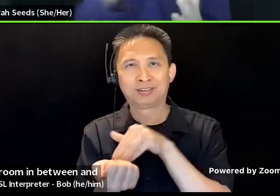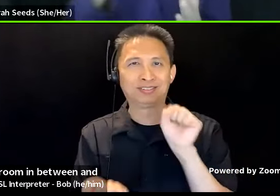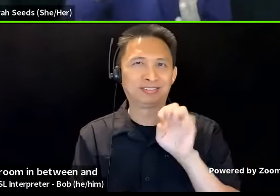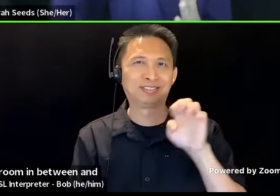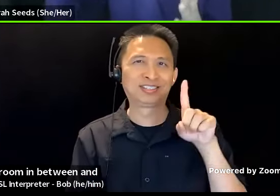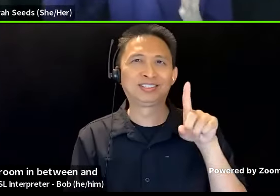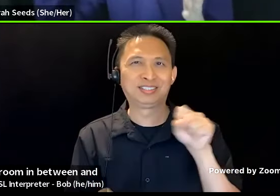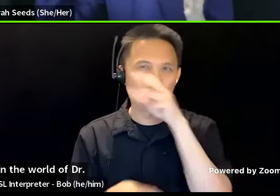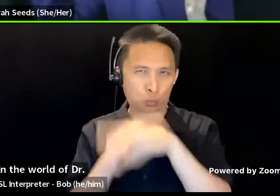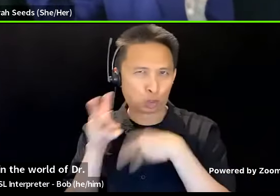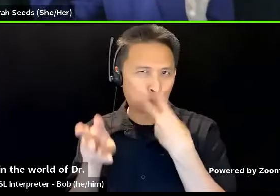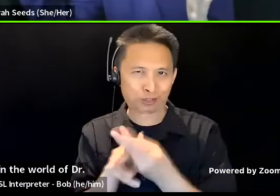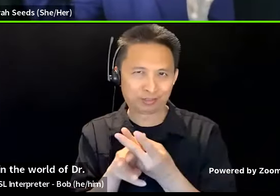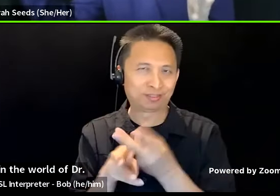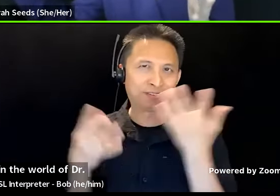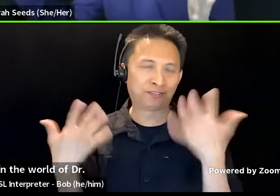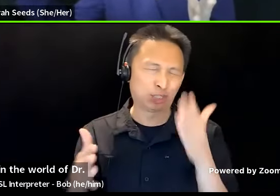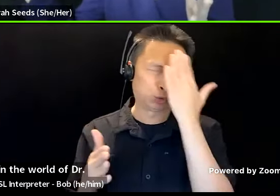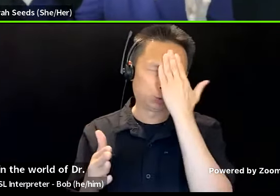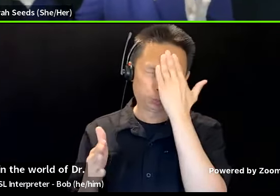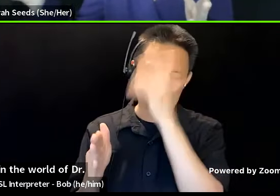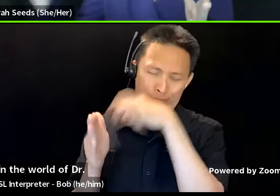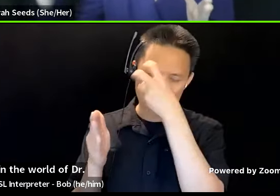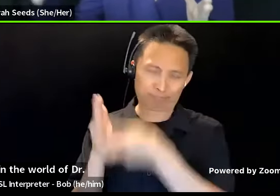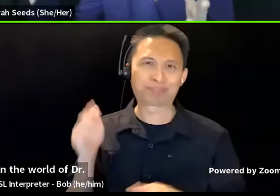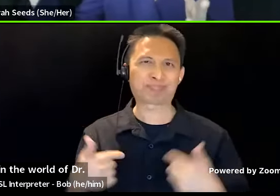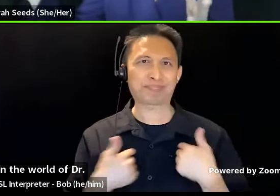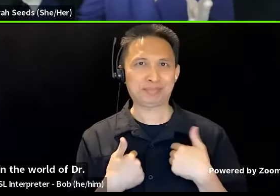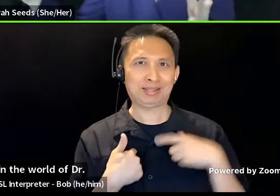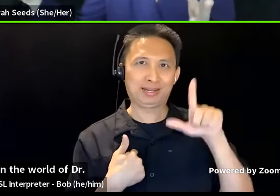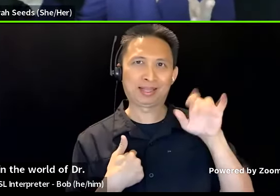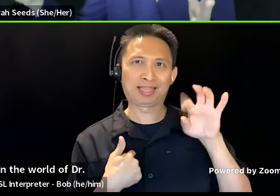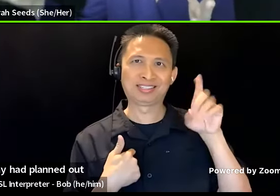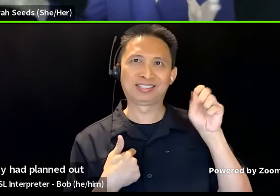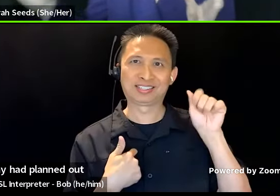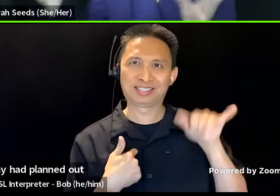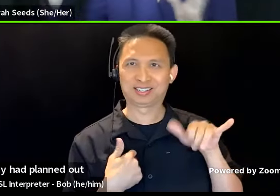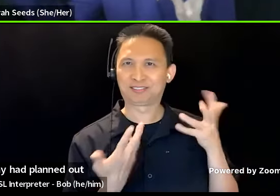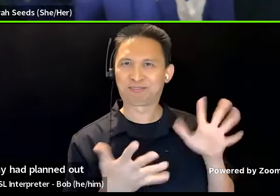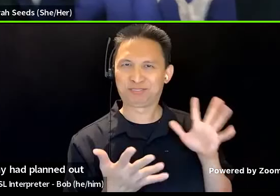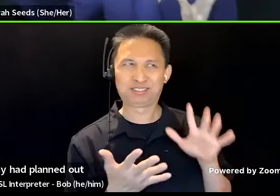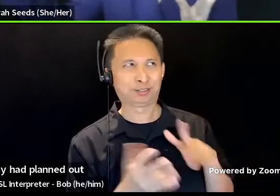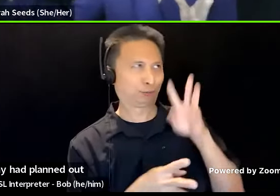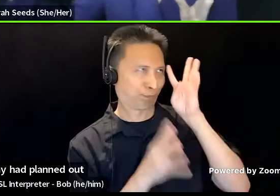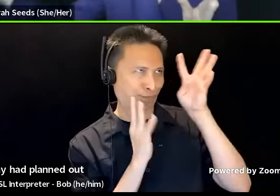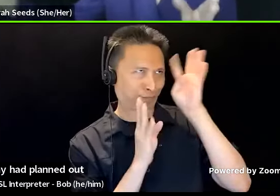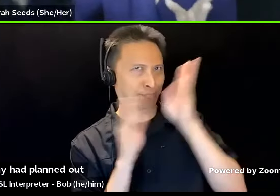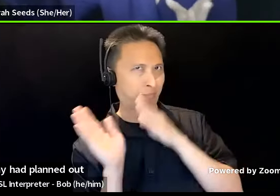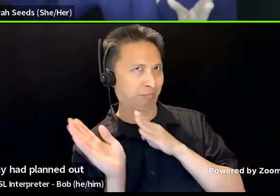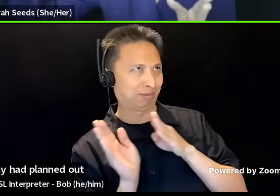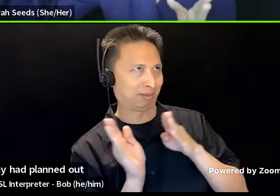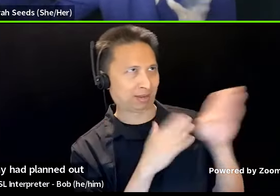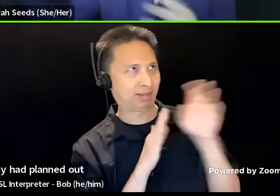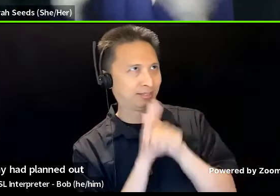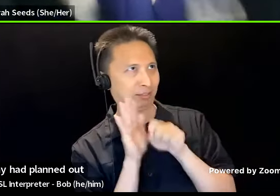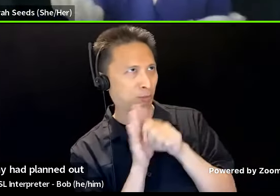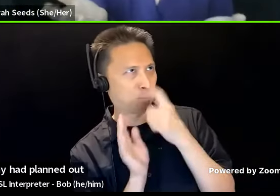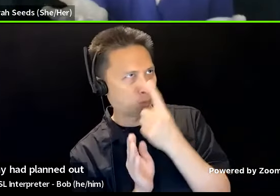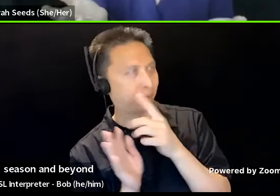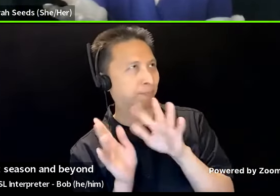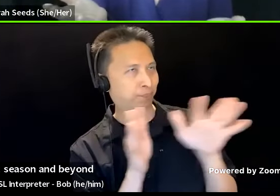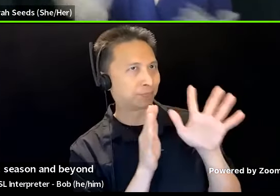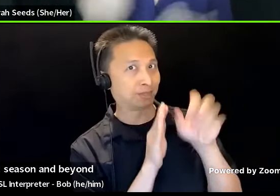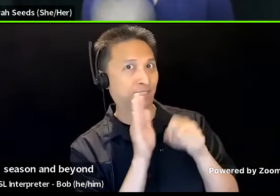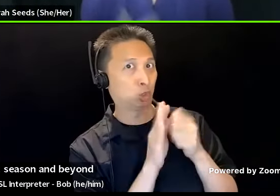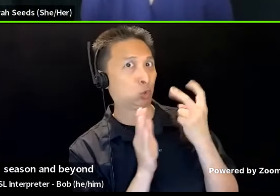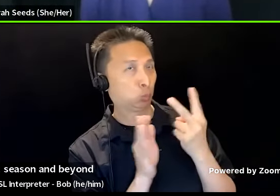Lindsay had planned out every episode for the first season and beyond, you know, nebulously for season 2 and onward, especially when we made